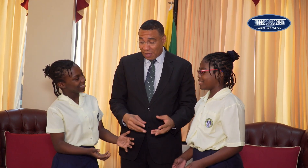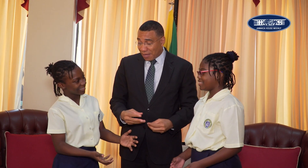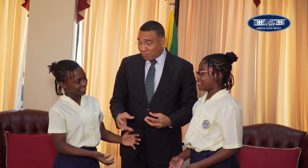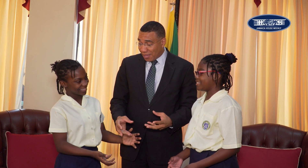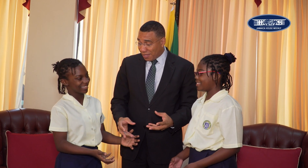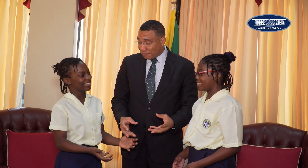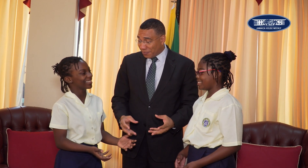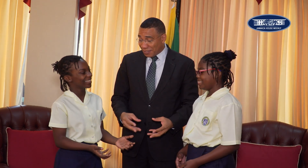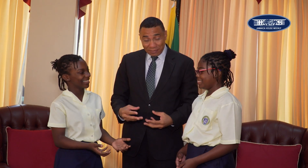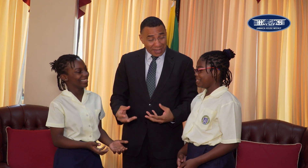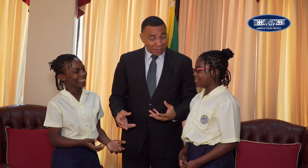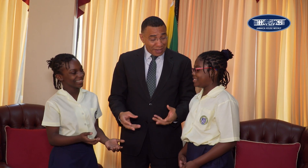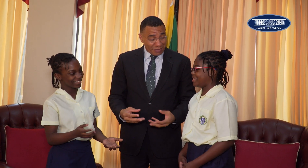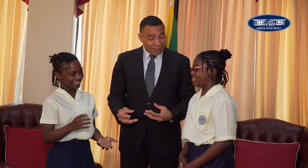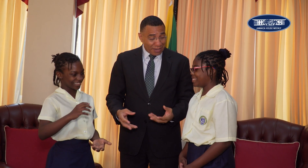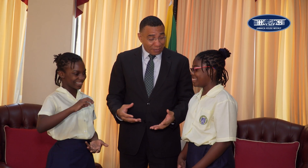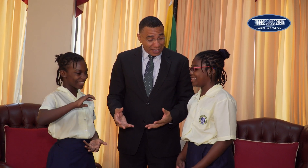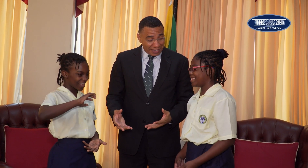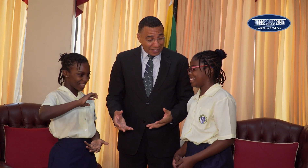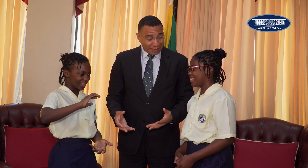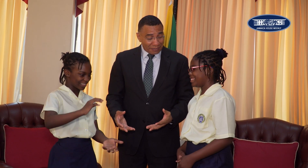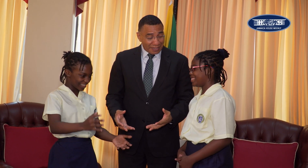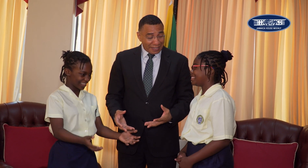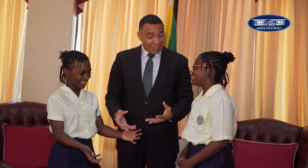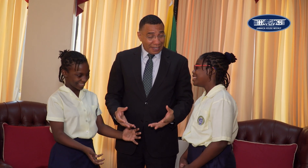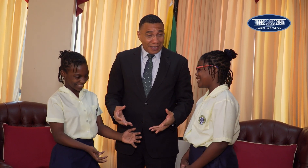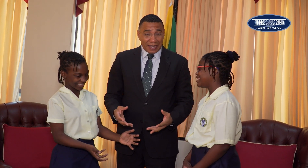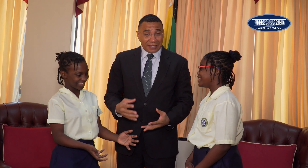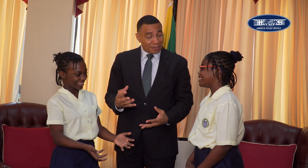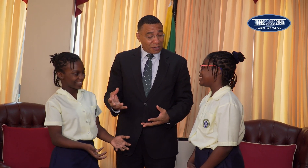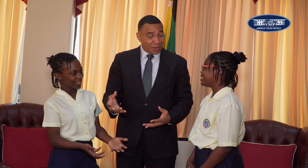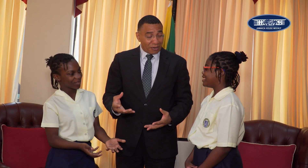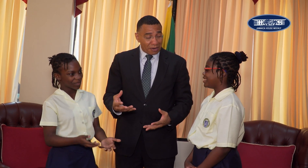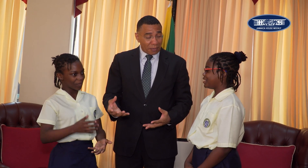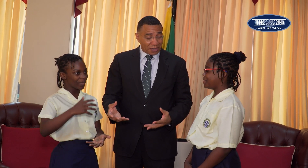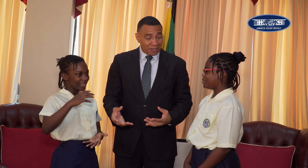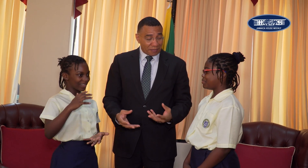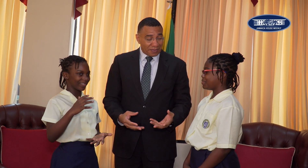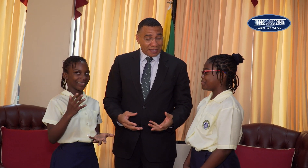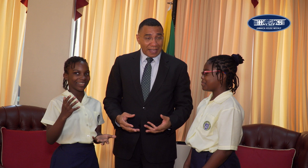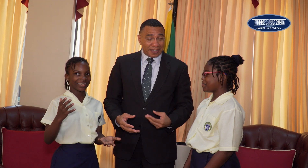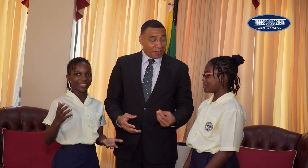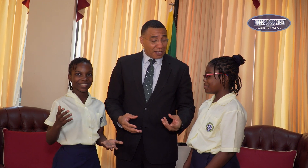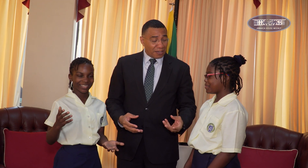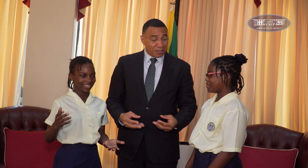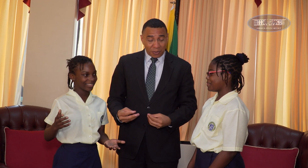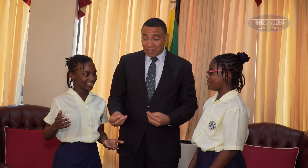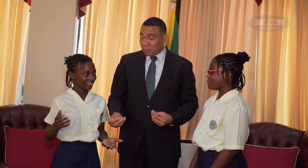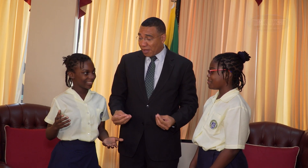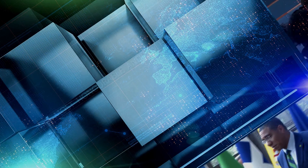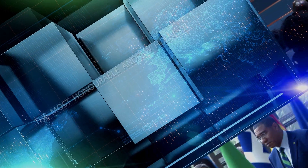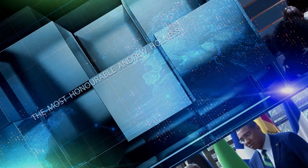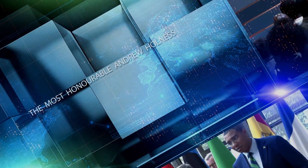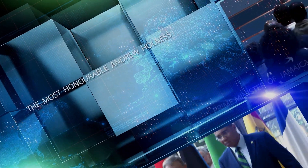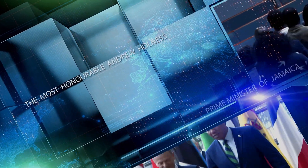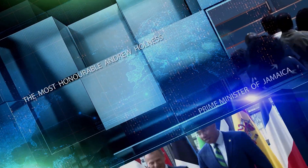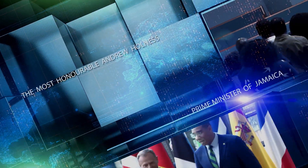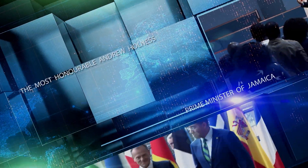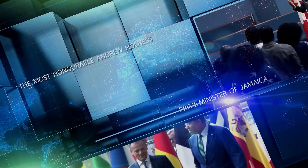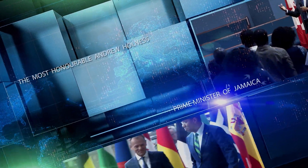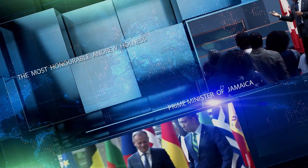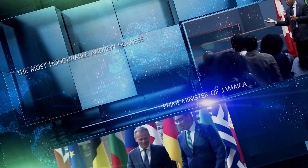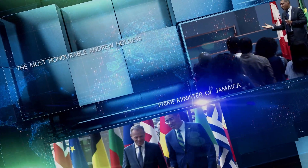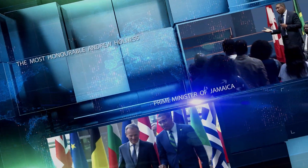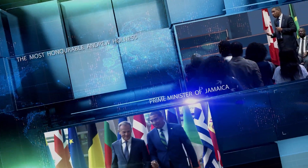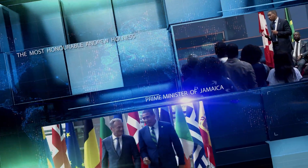there supporting you. All right, giving you all the energy you need to win. And that's it